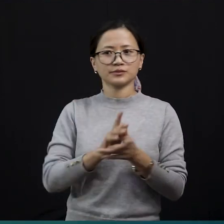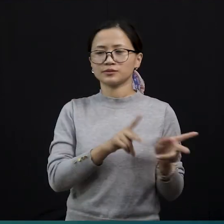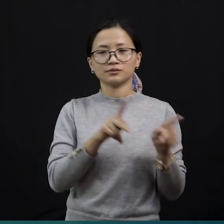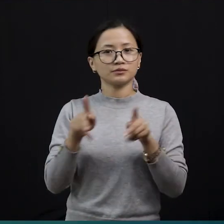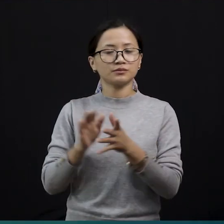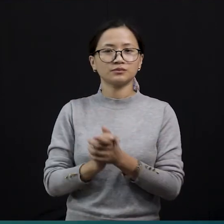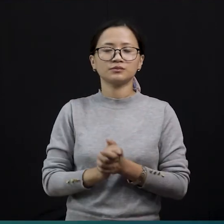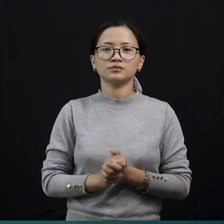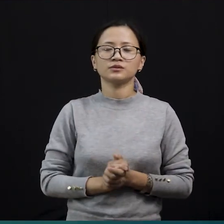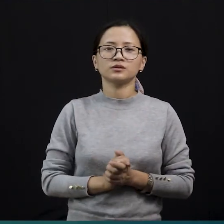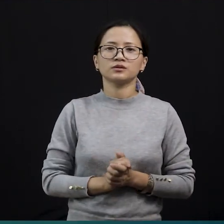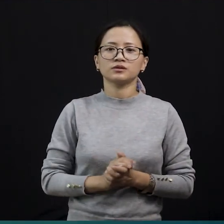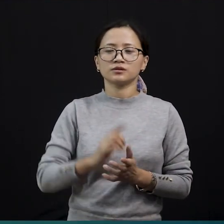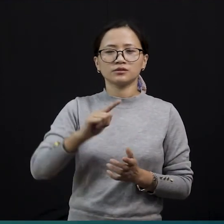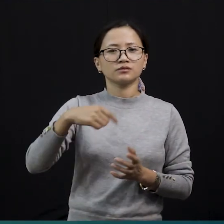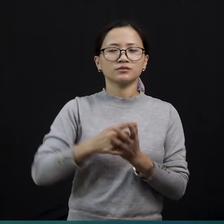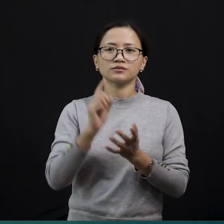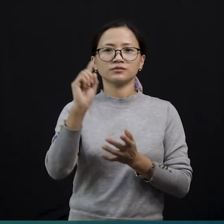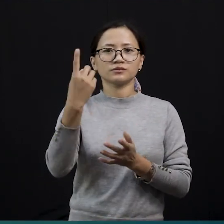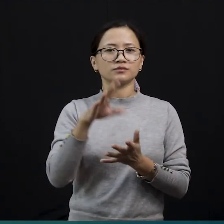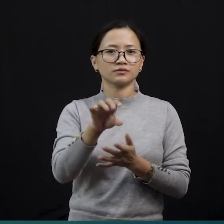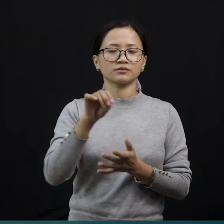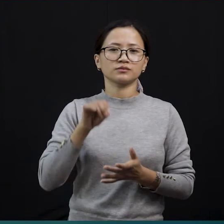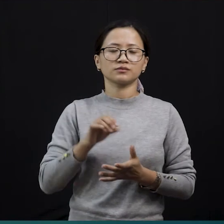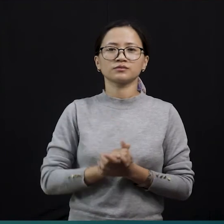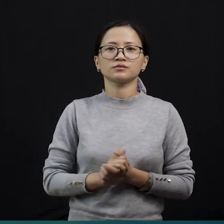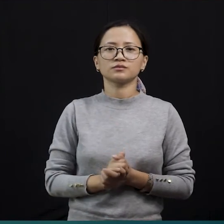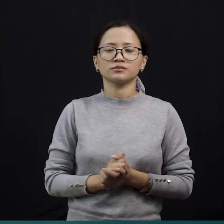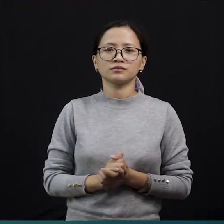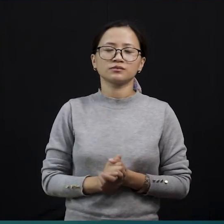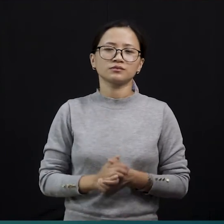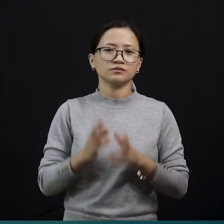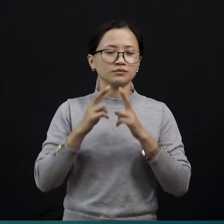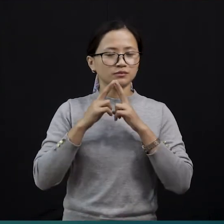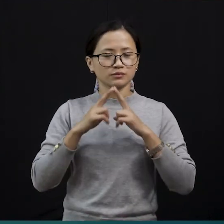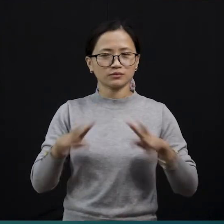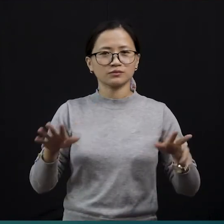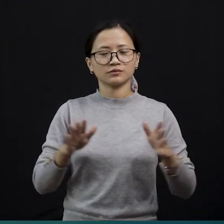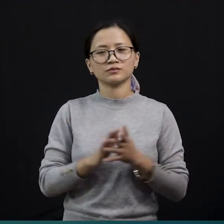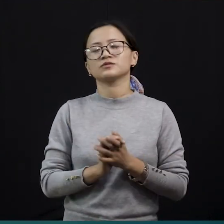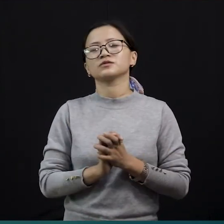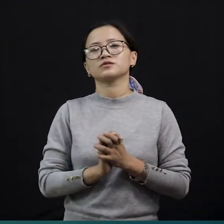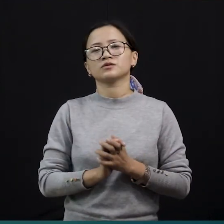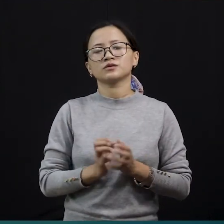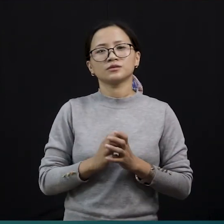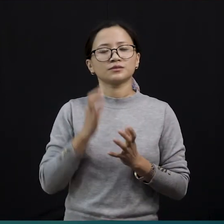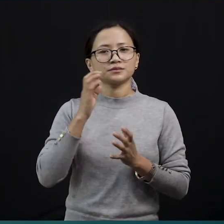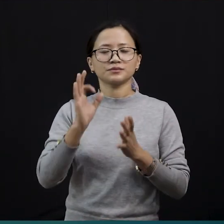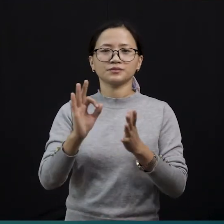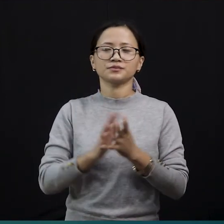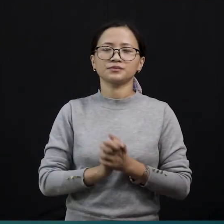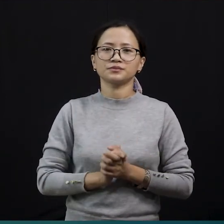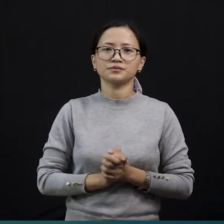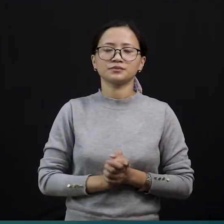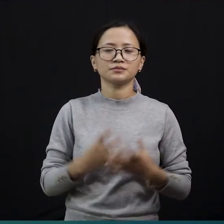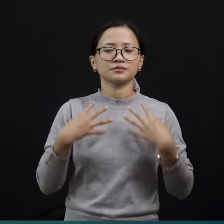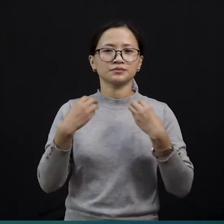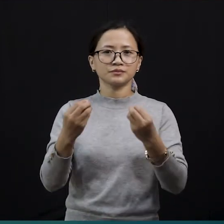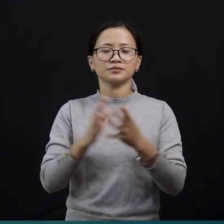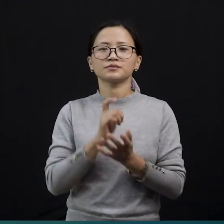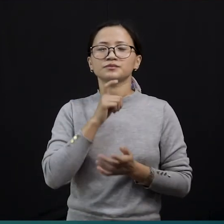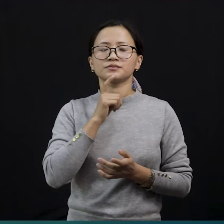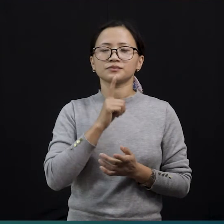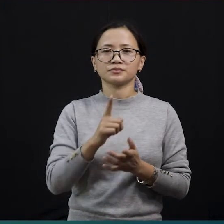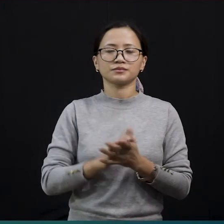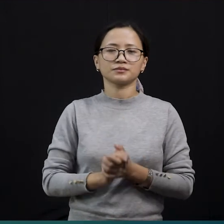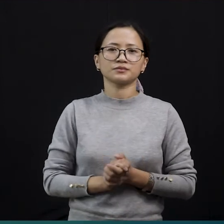purpose, like each and every individual should get, and that is very much essential. So this is what I wanted to